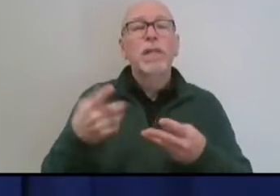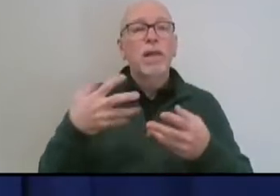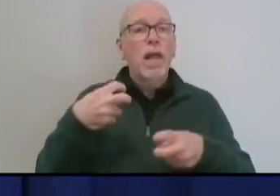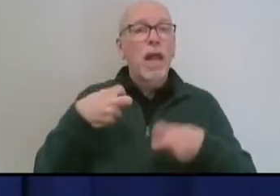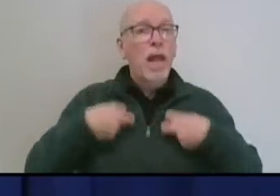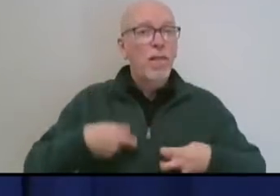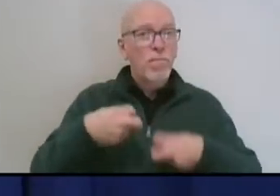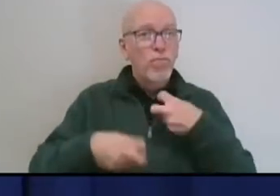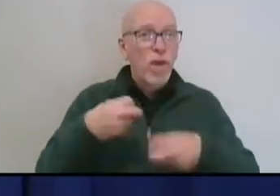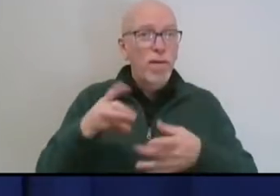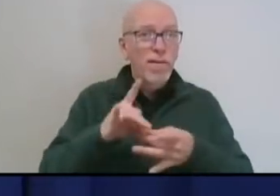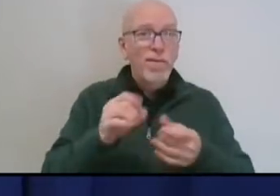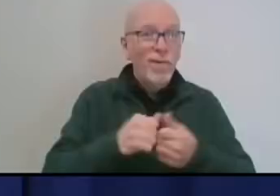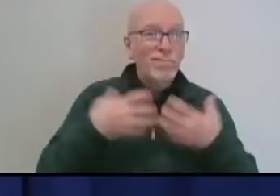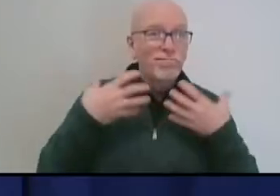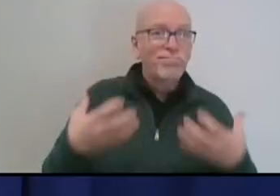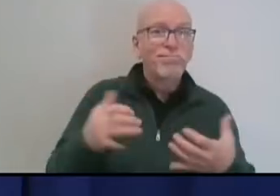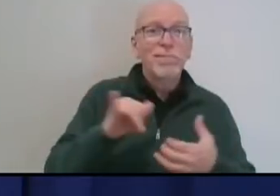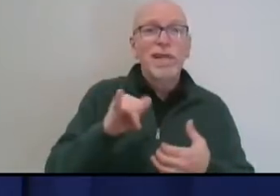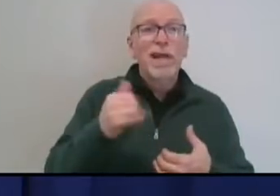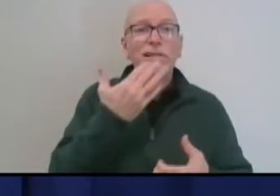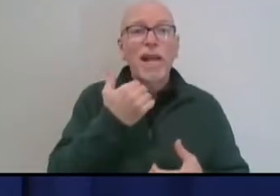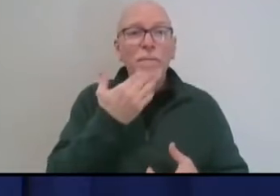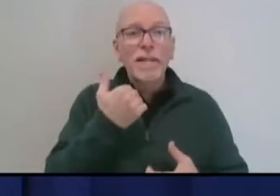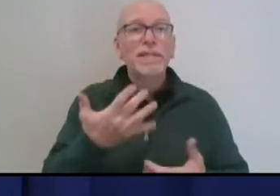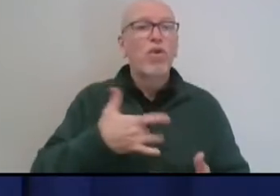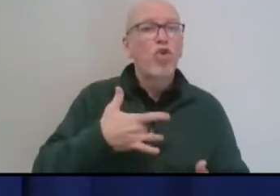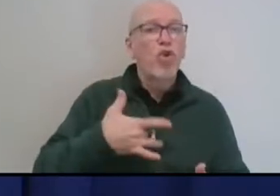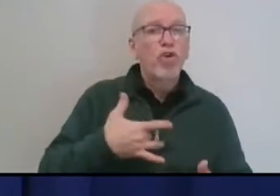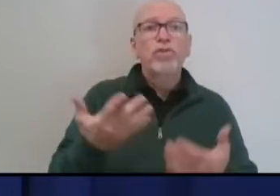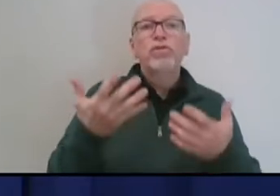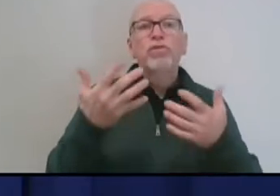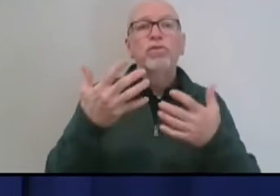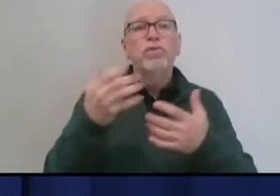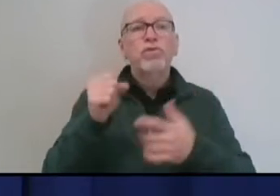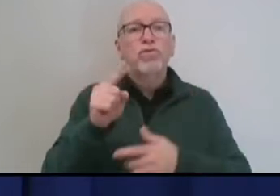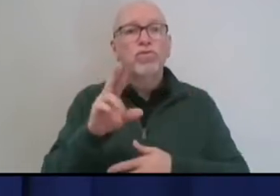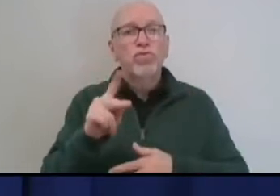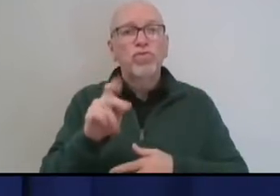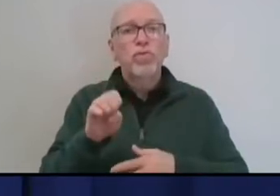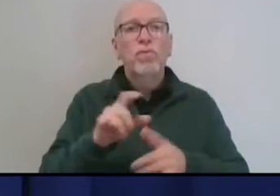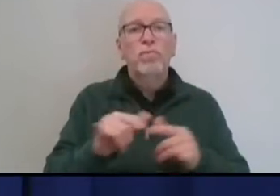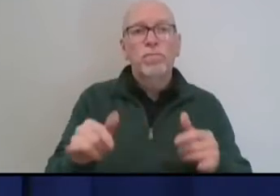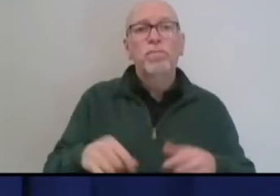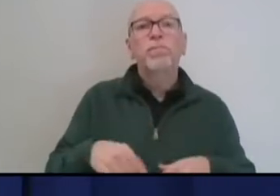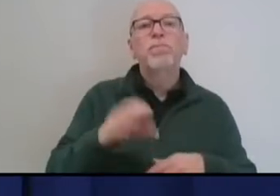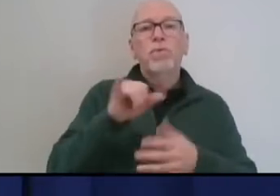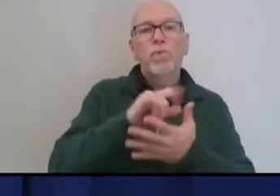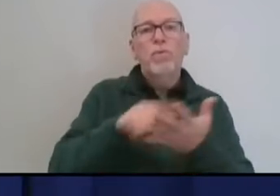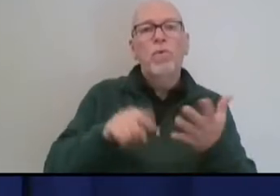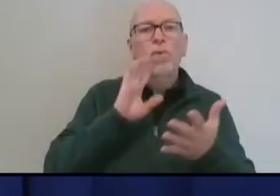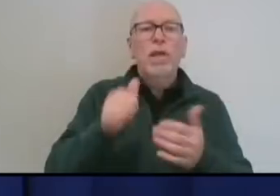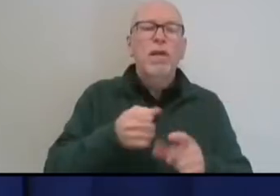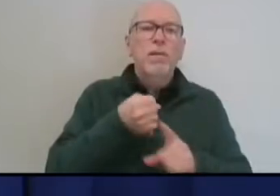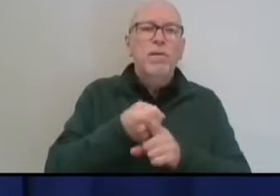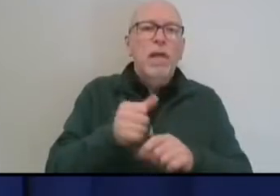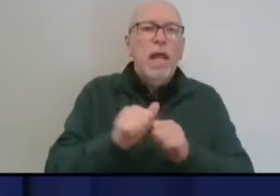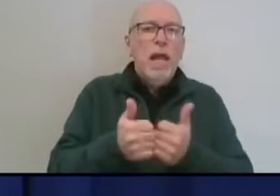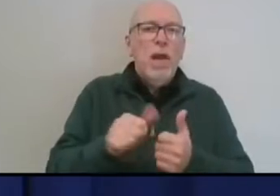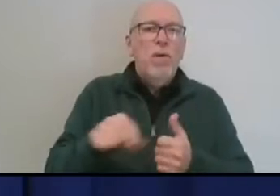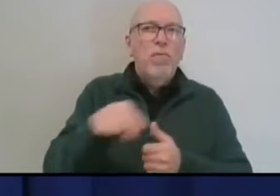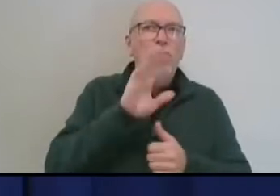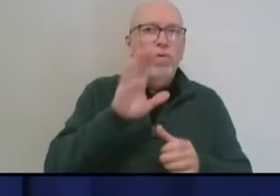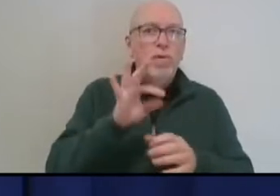include diabetes and heart disease and stroke. So all of those things contribute, unfortunately, to how an individual would do if they